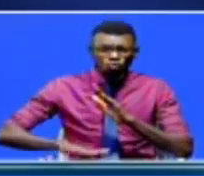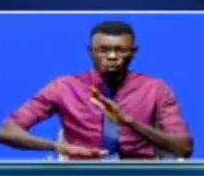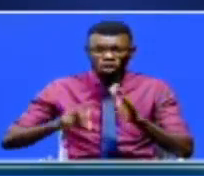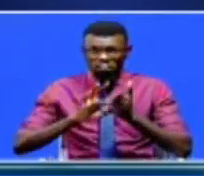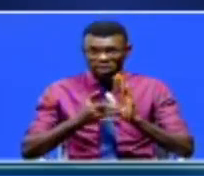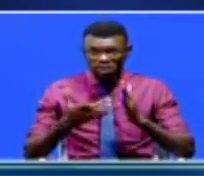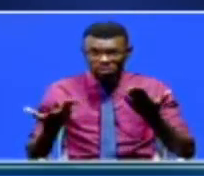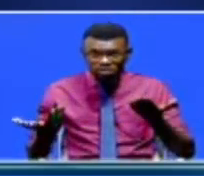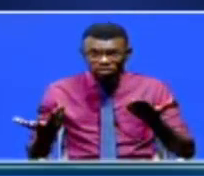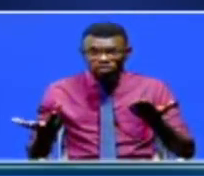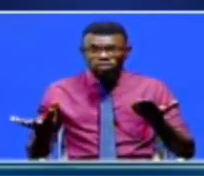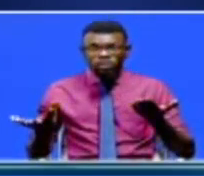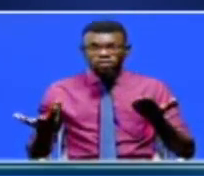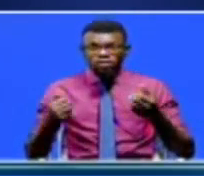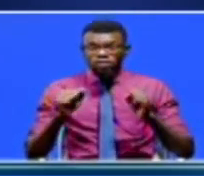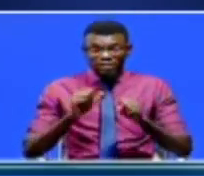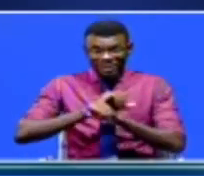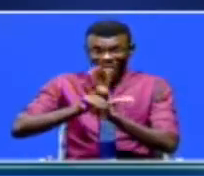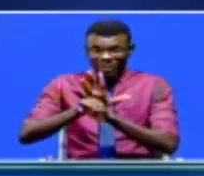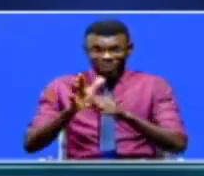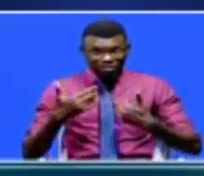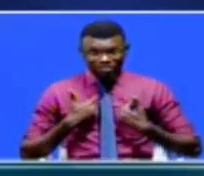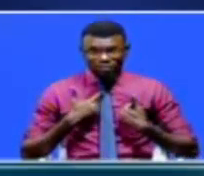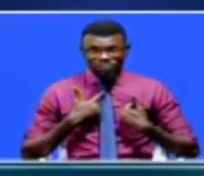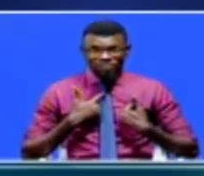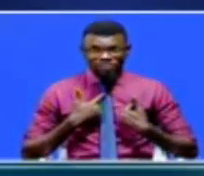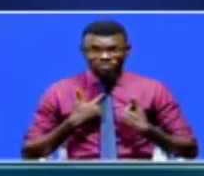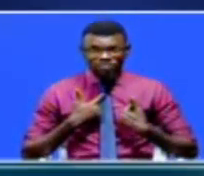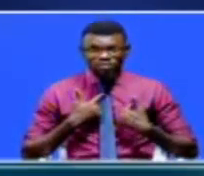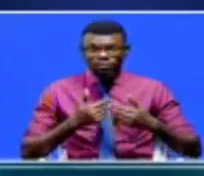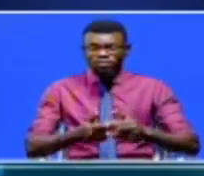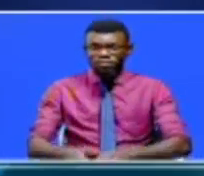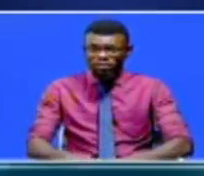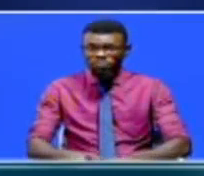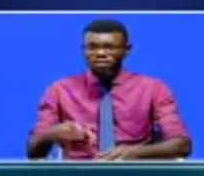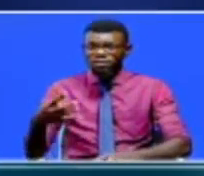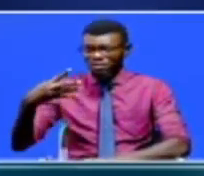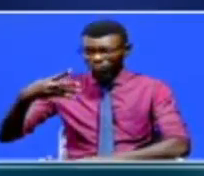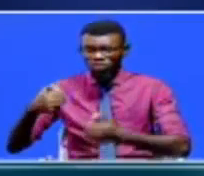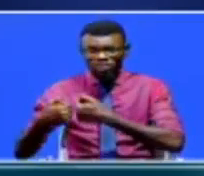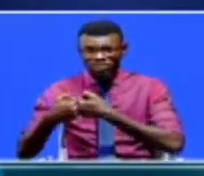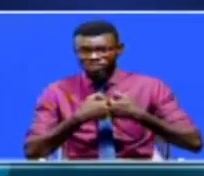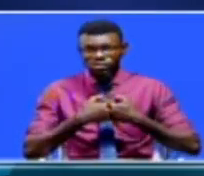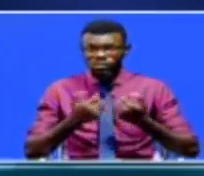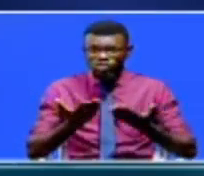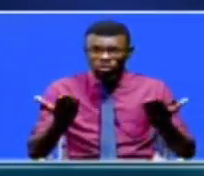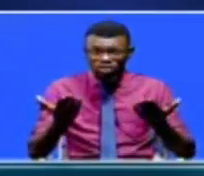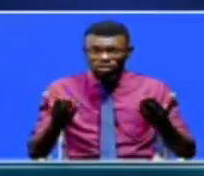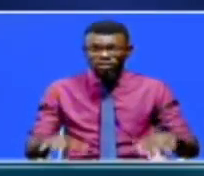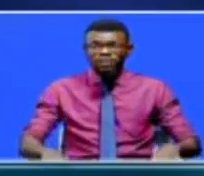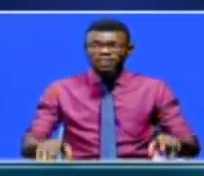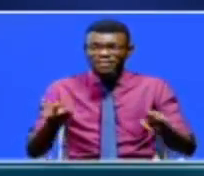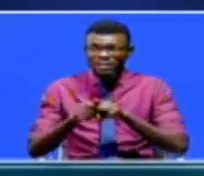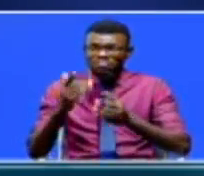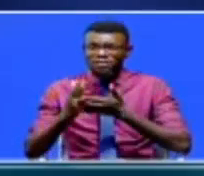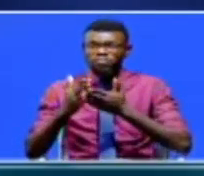test, yet you could be having COVID-19. Mm-hmm. Then the fourth pitfall of this test, of course, is that even those who have